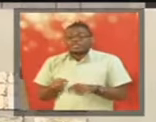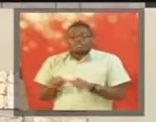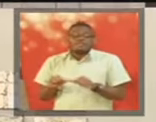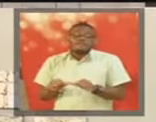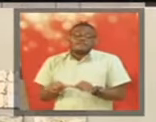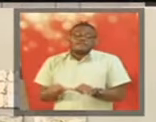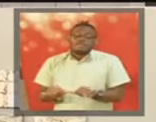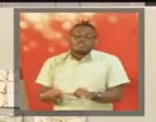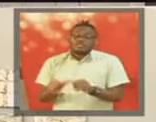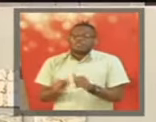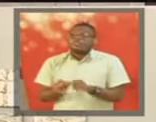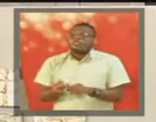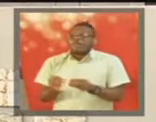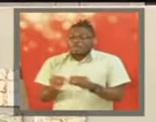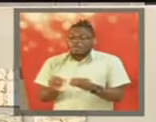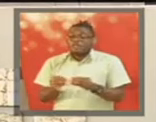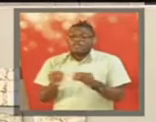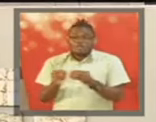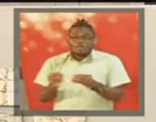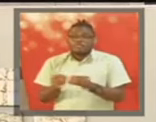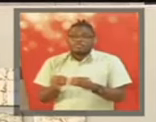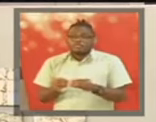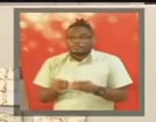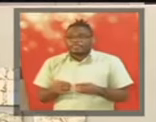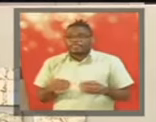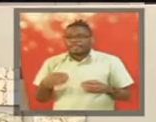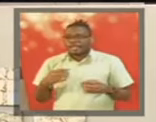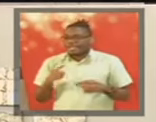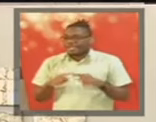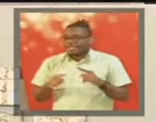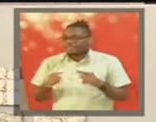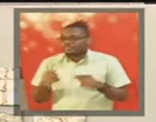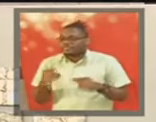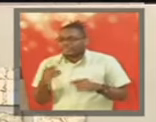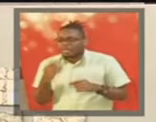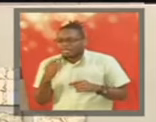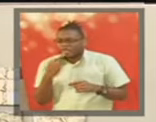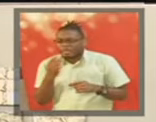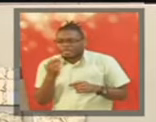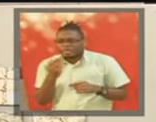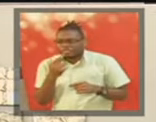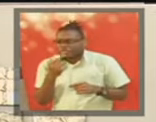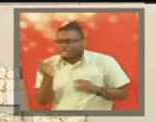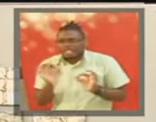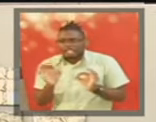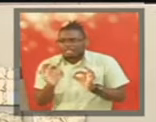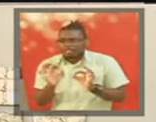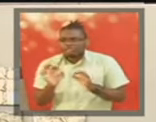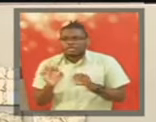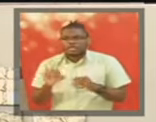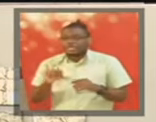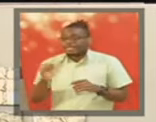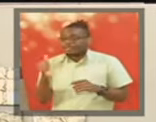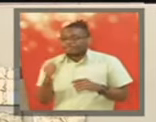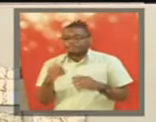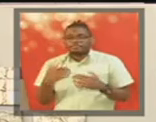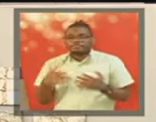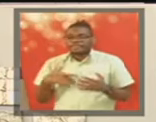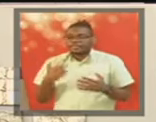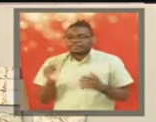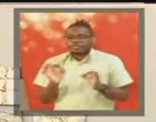lot of people complaining of the loss of taste and smell, and that those tend to take a longer time to come back to